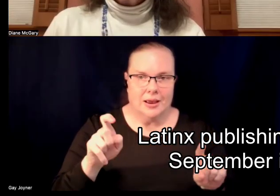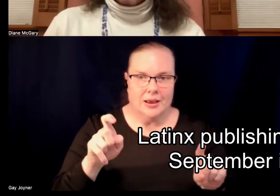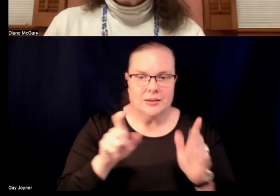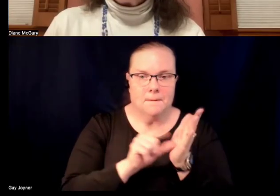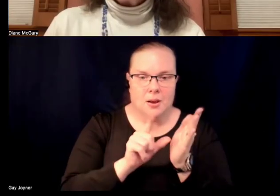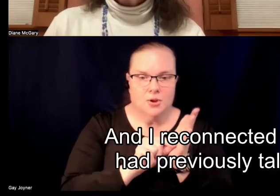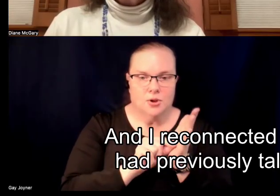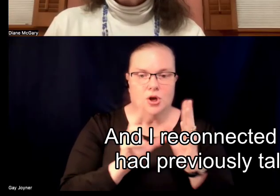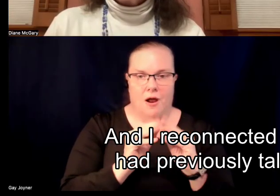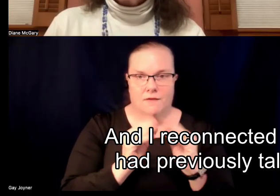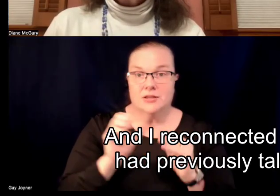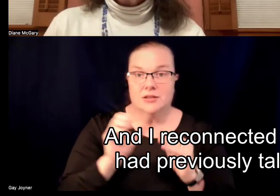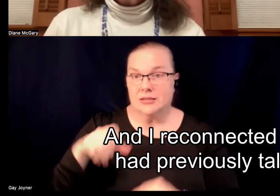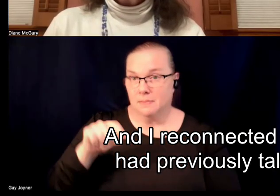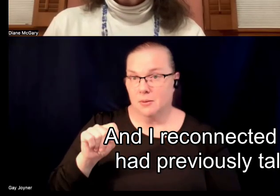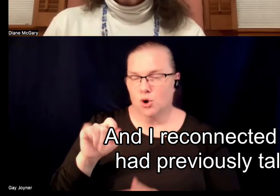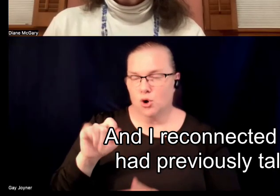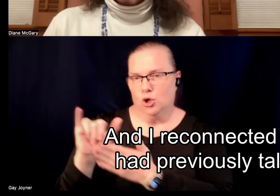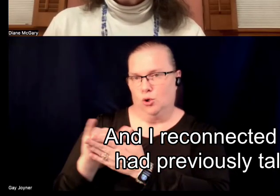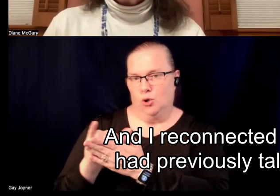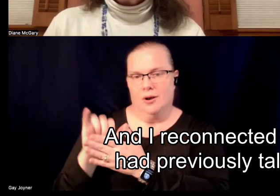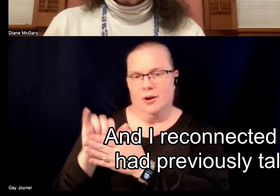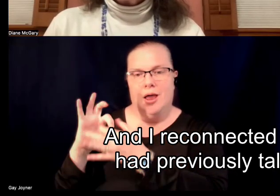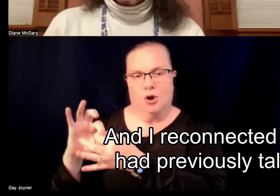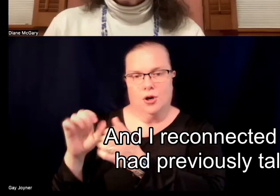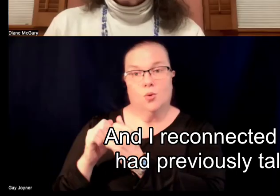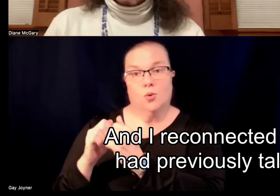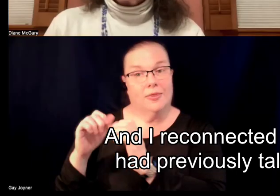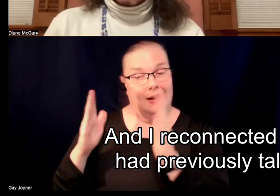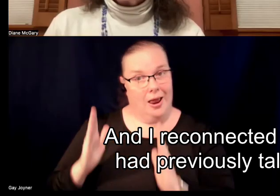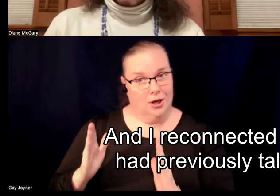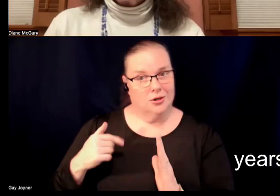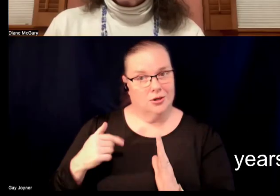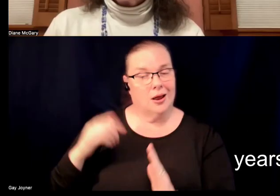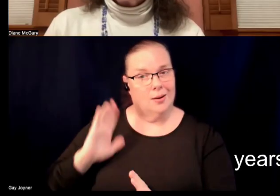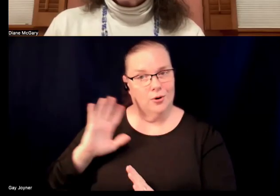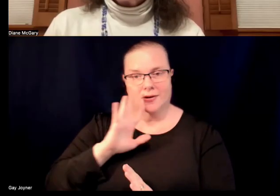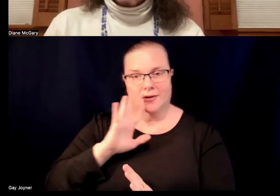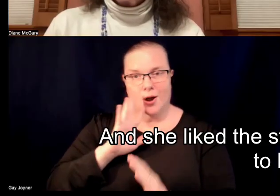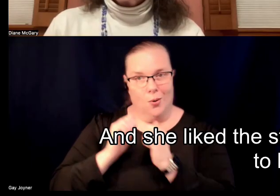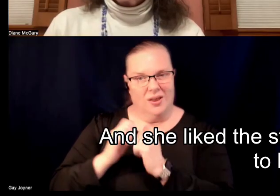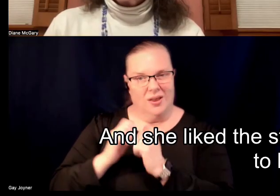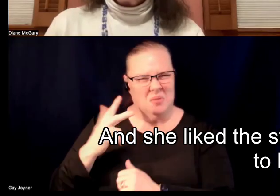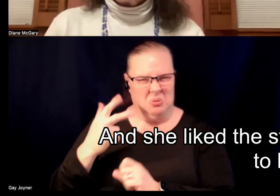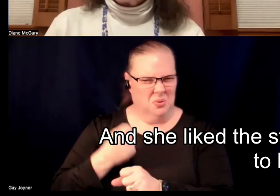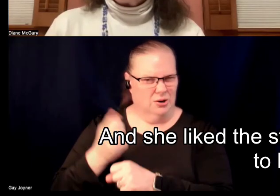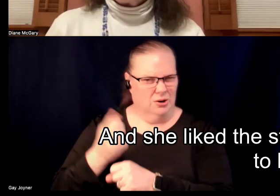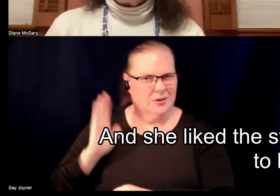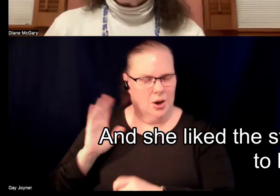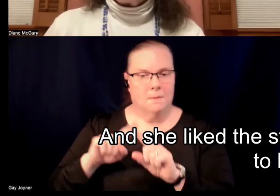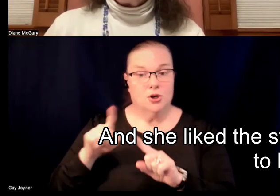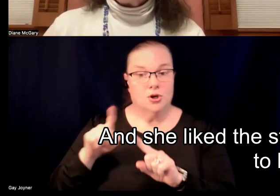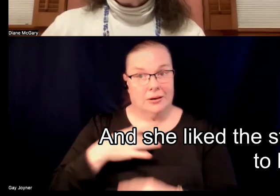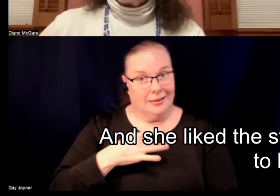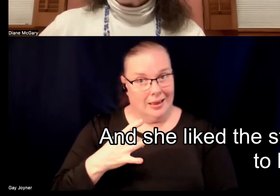New York, and I reconnected with an agent that I had previously talked to about 3 years ago. And she liked